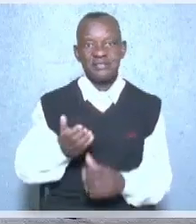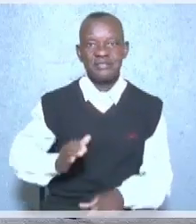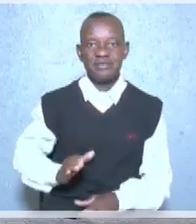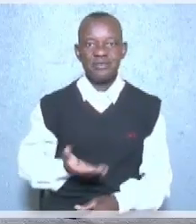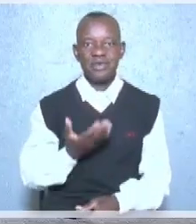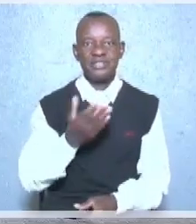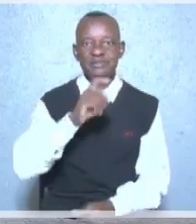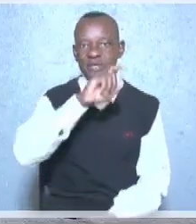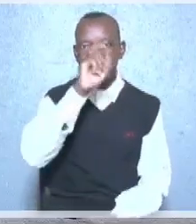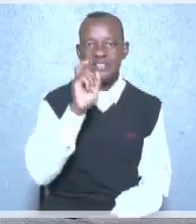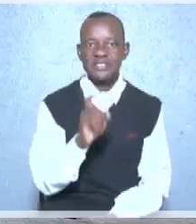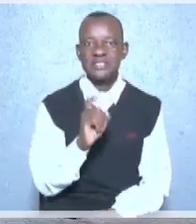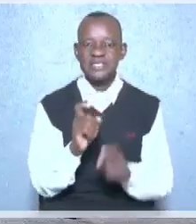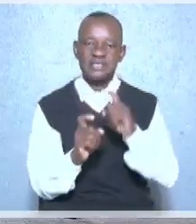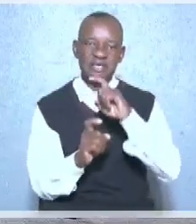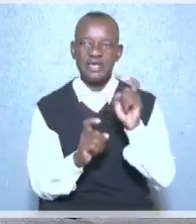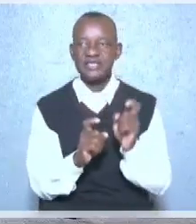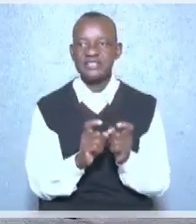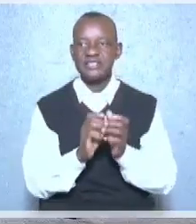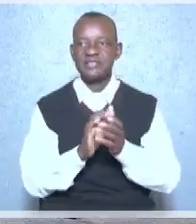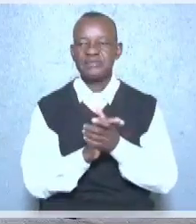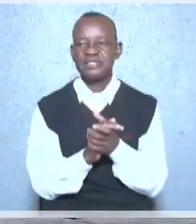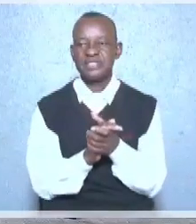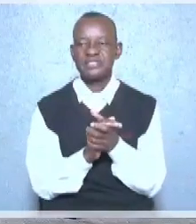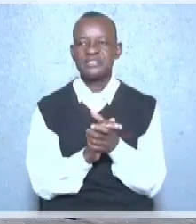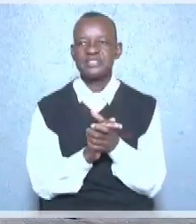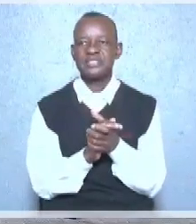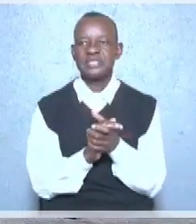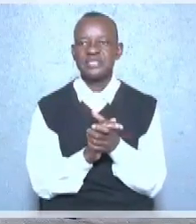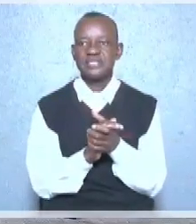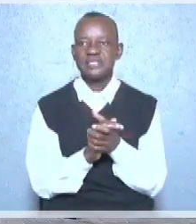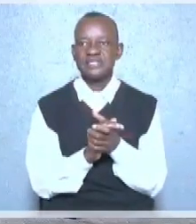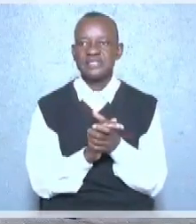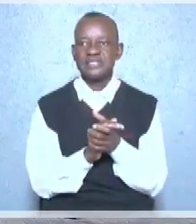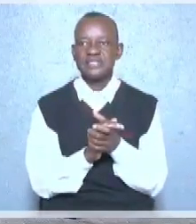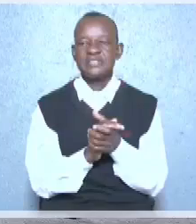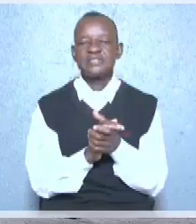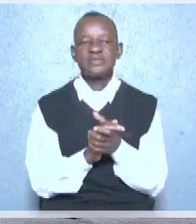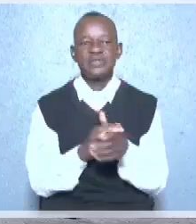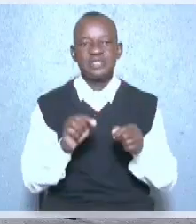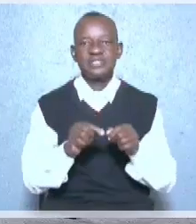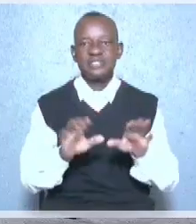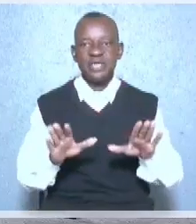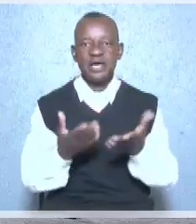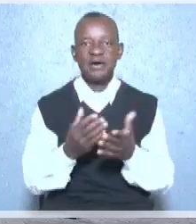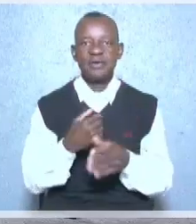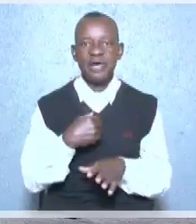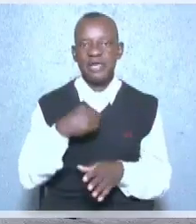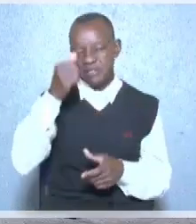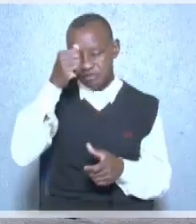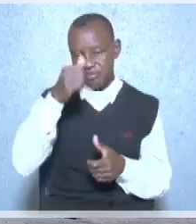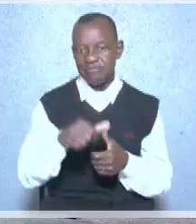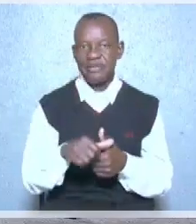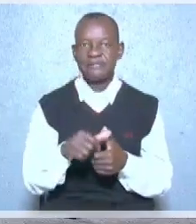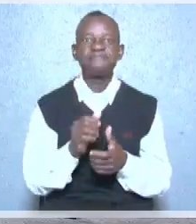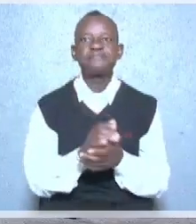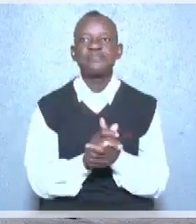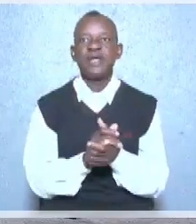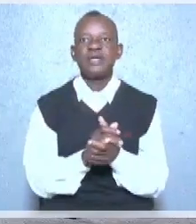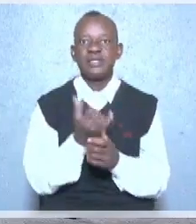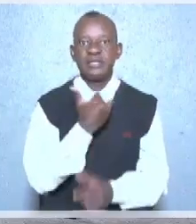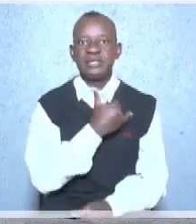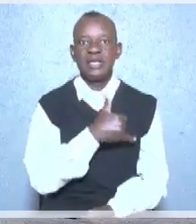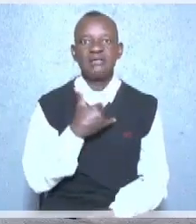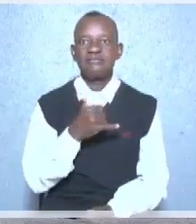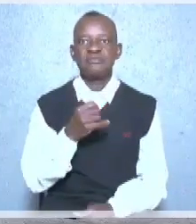ask me. And then he goes down memory lane and so on. So. It was quite an experience that I will not